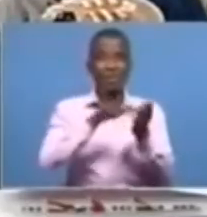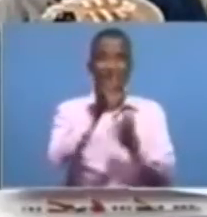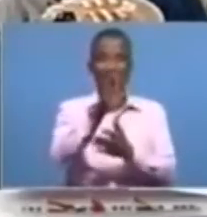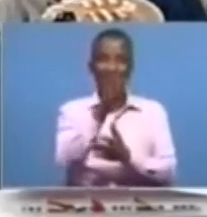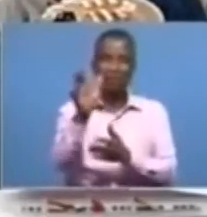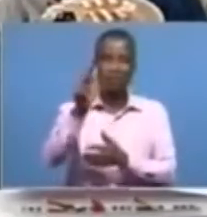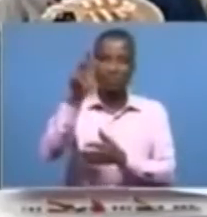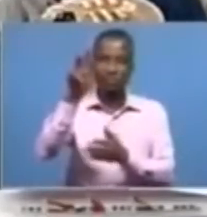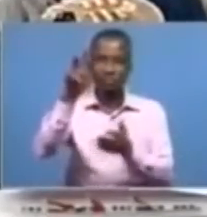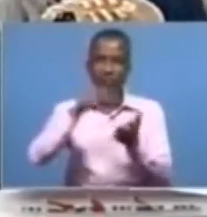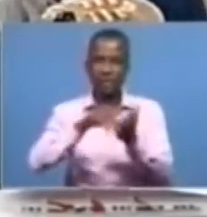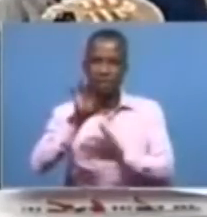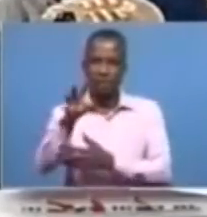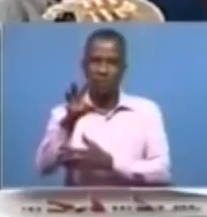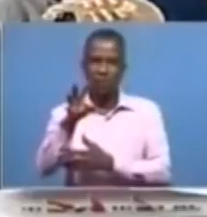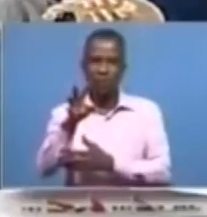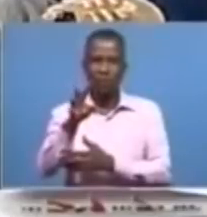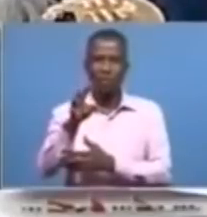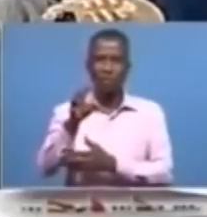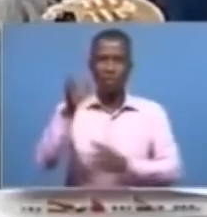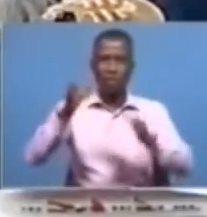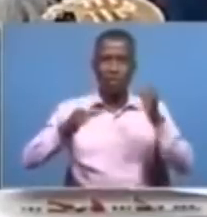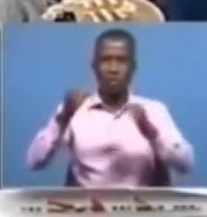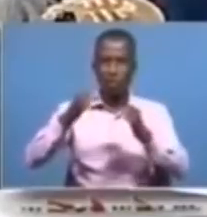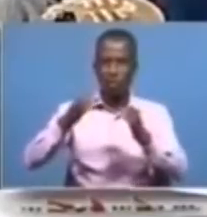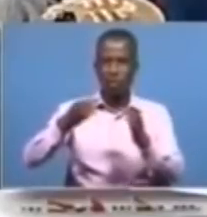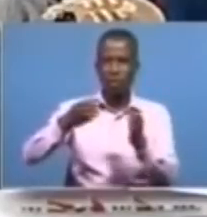2003-2004, Supreme Court of Ghana Law Reports